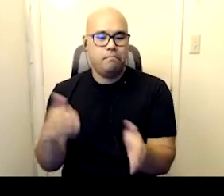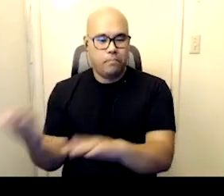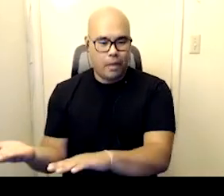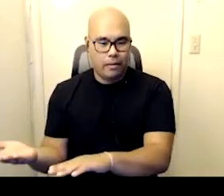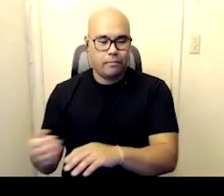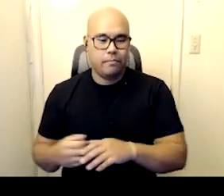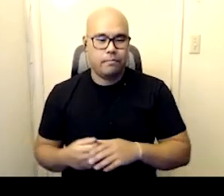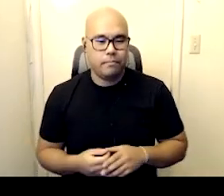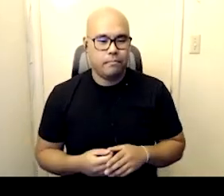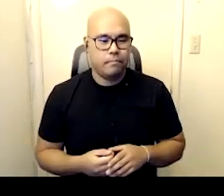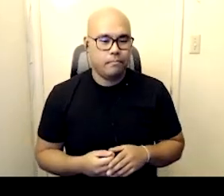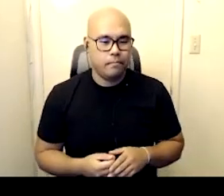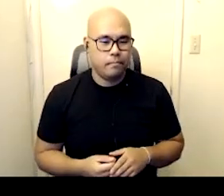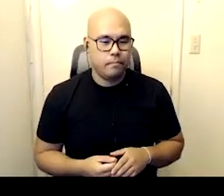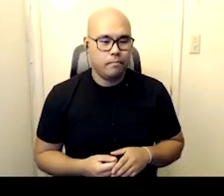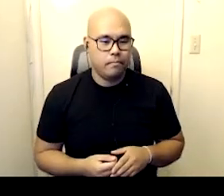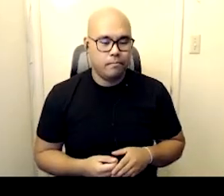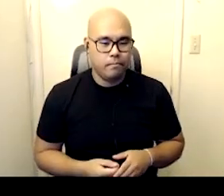dead.